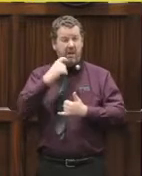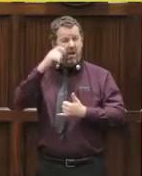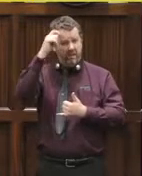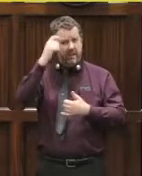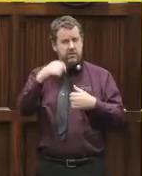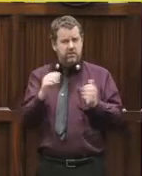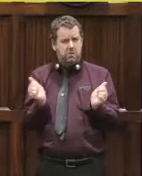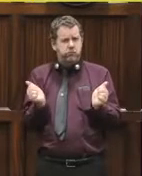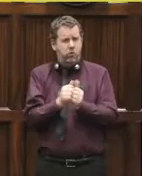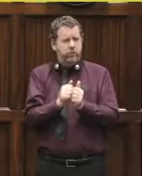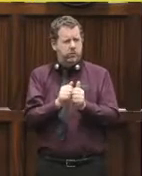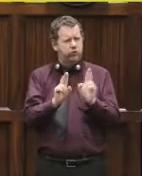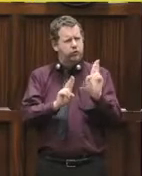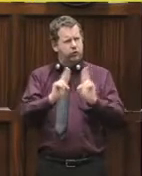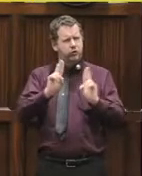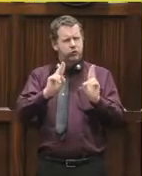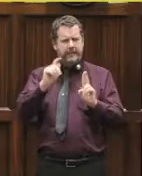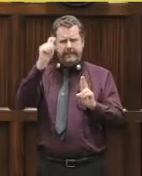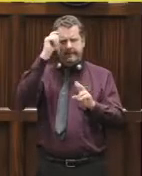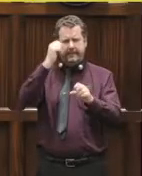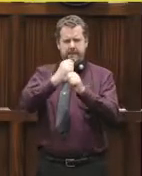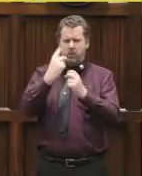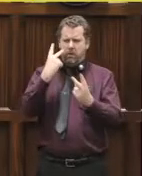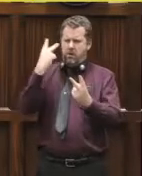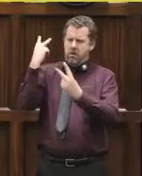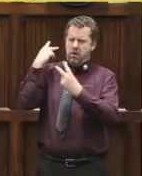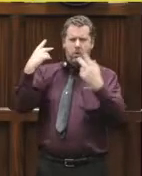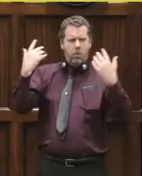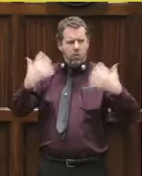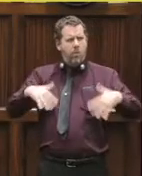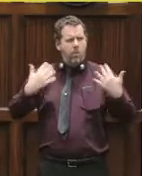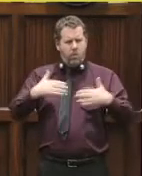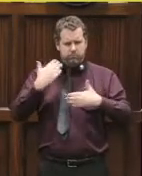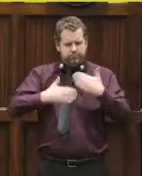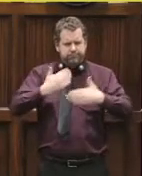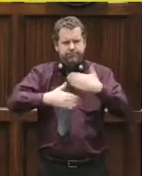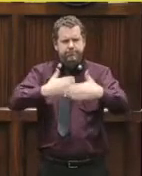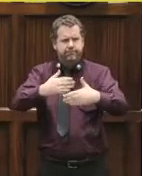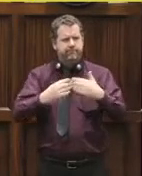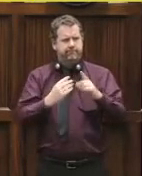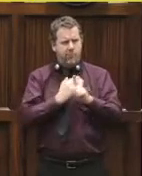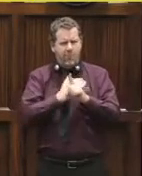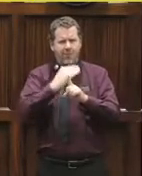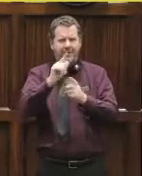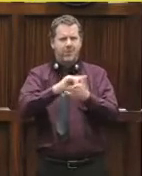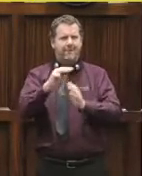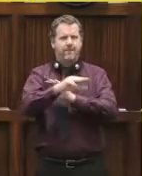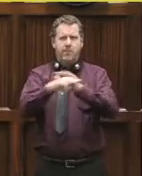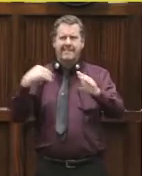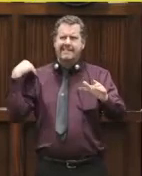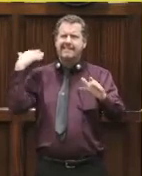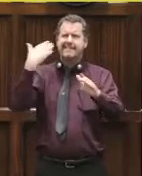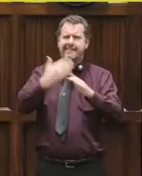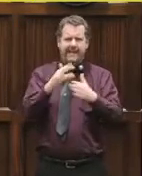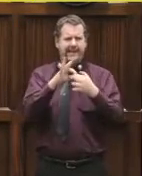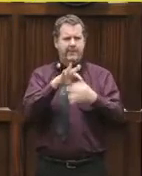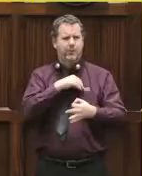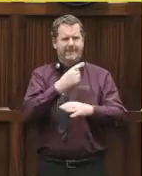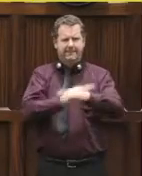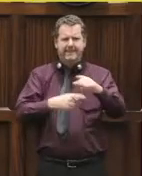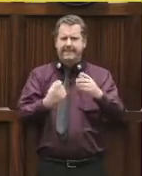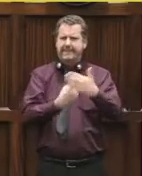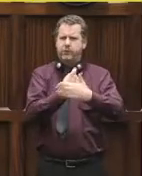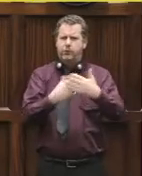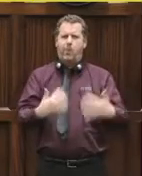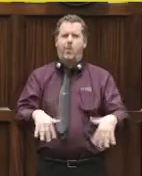appropriate to reflect on the significant amount of progress that has been made over the last 12 months in relation to disability issues.